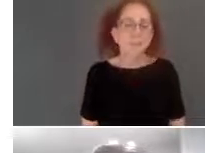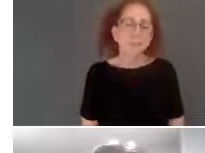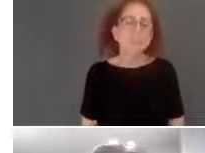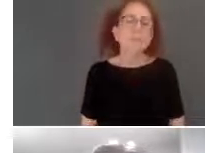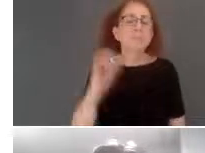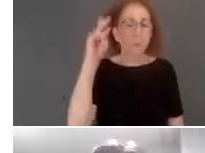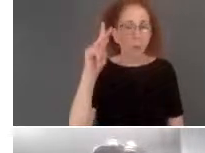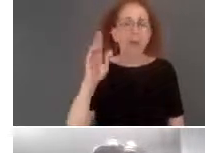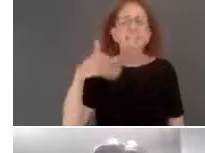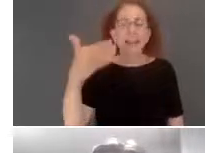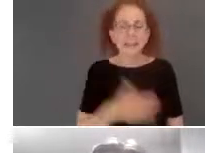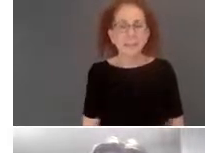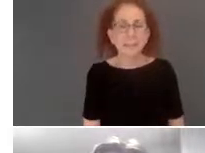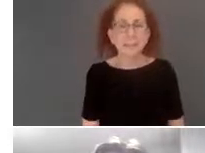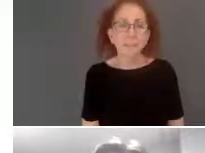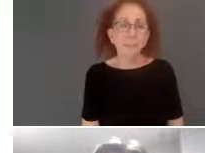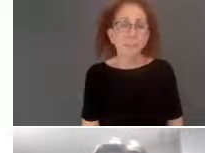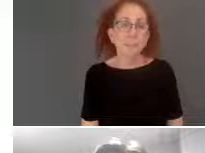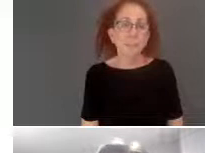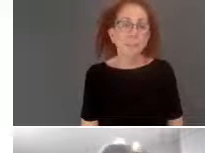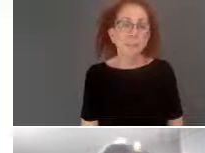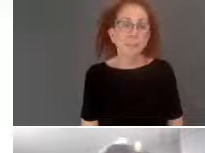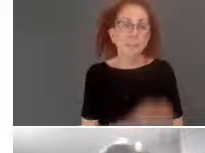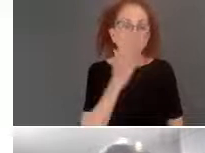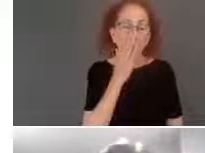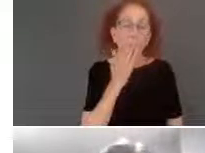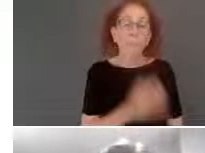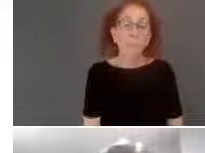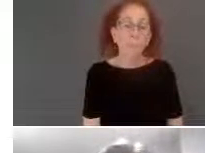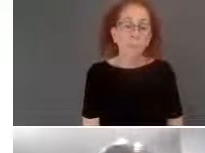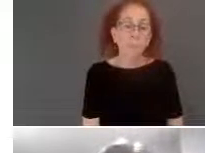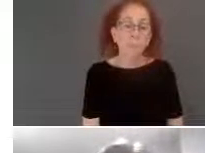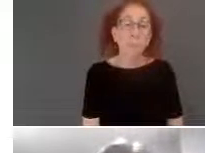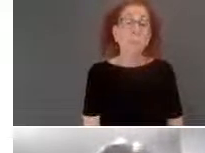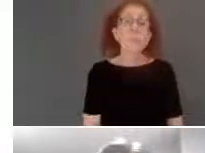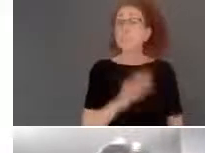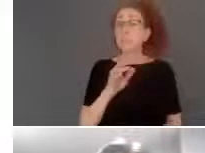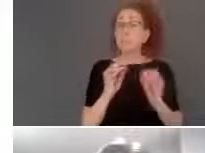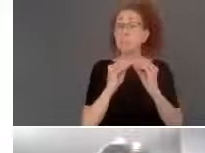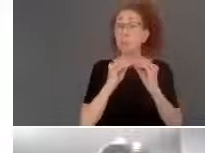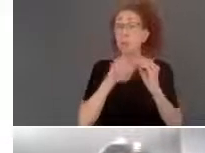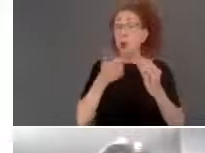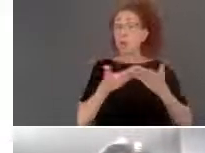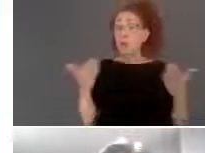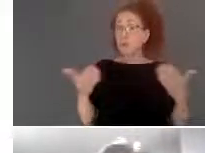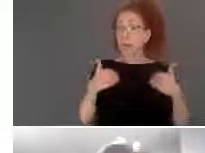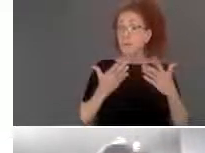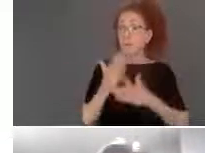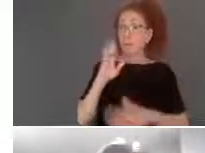Okay, next slide. So I want to share with you another resource that we have through our Bounce Back